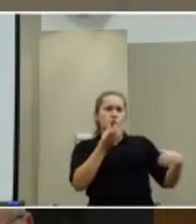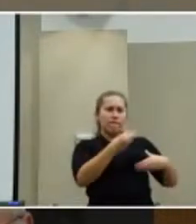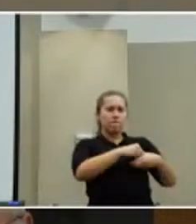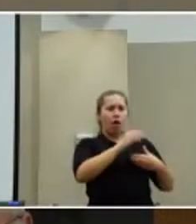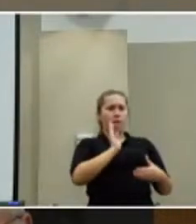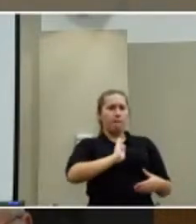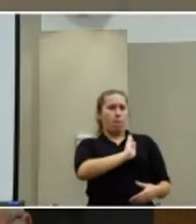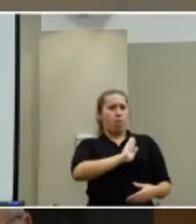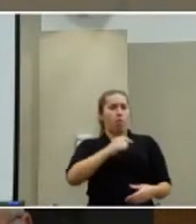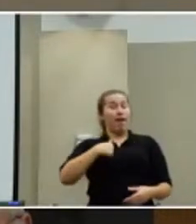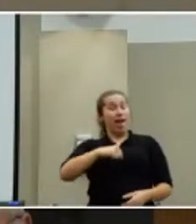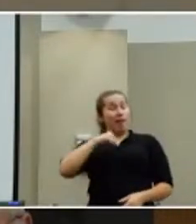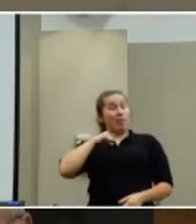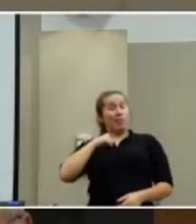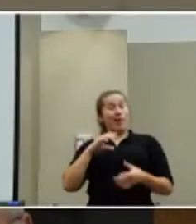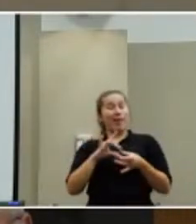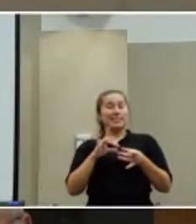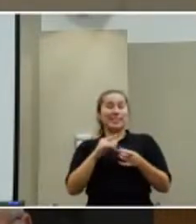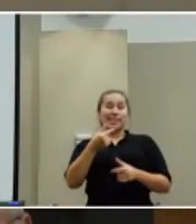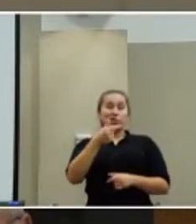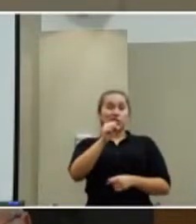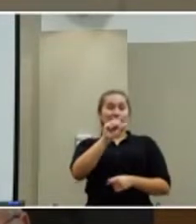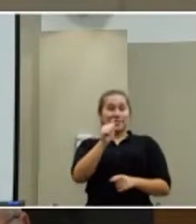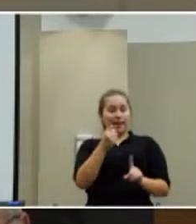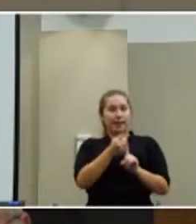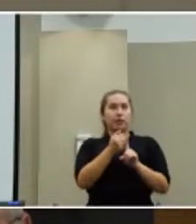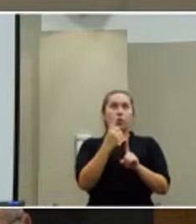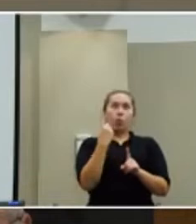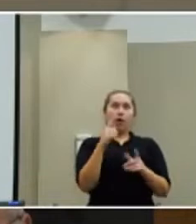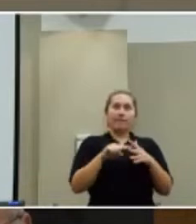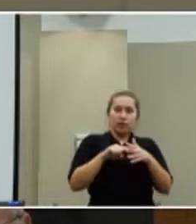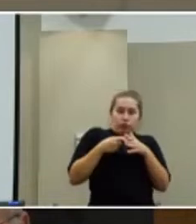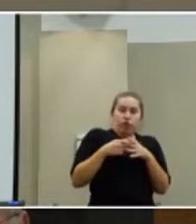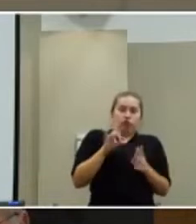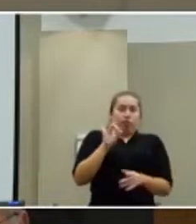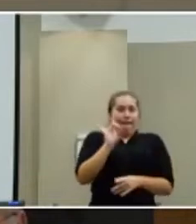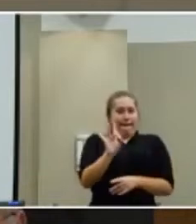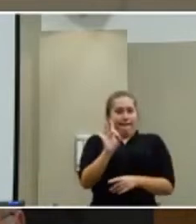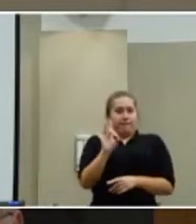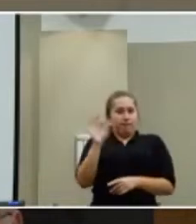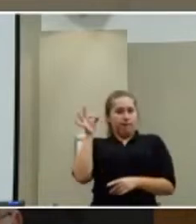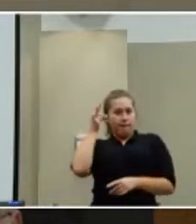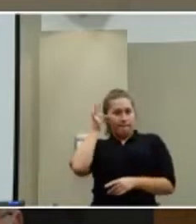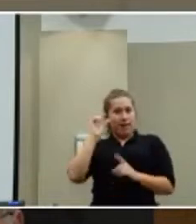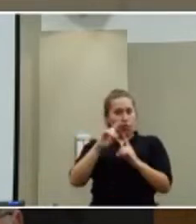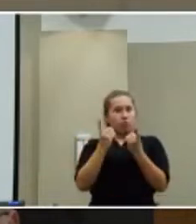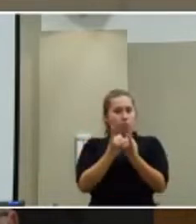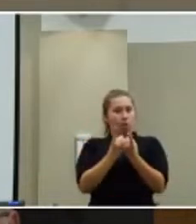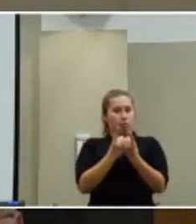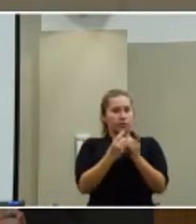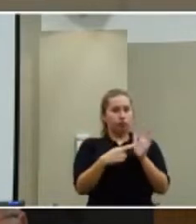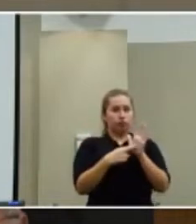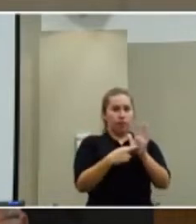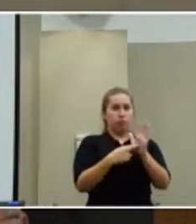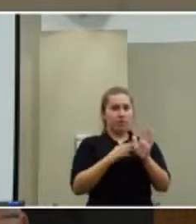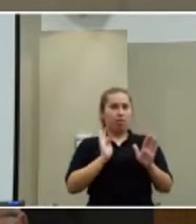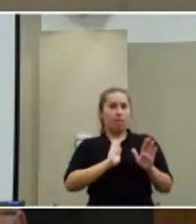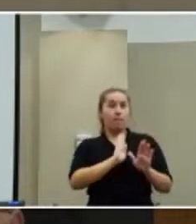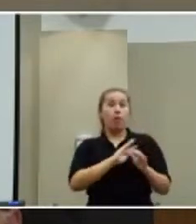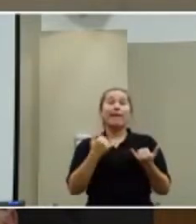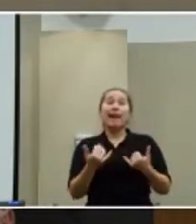say that GSA was one of the original 8 federal departments represented on the board, which now